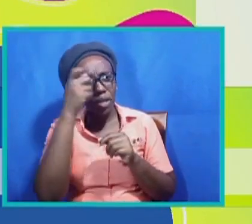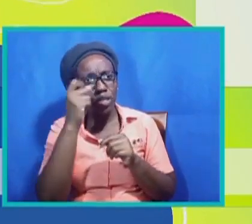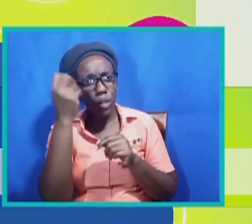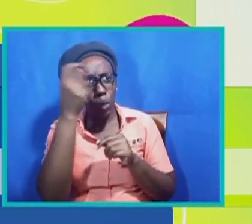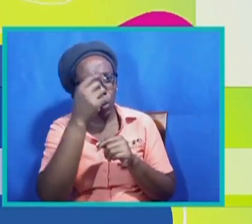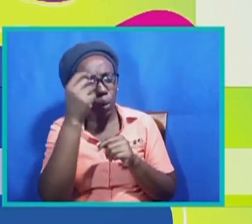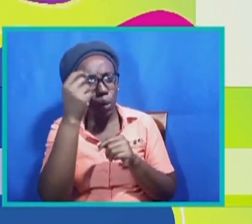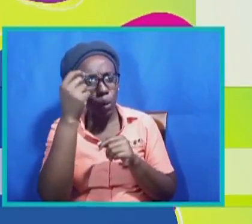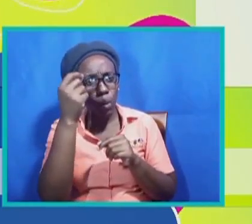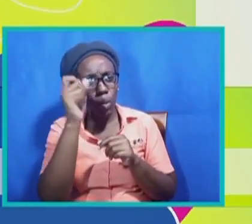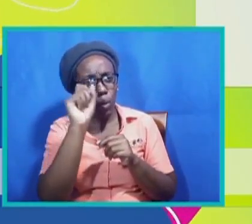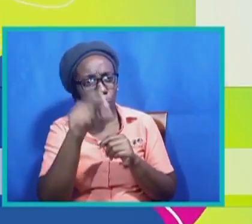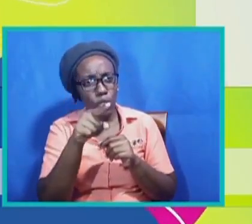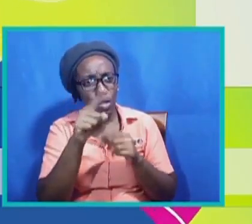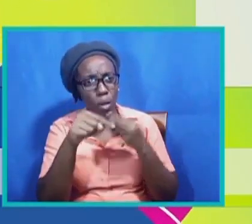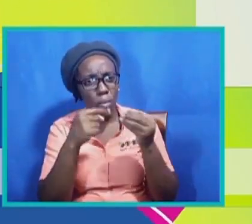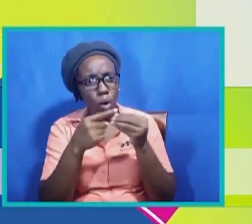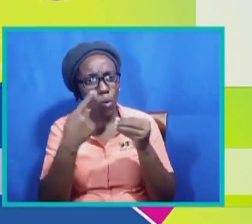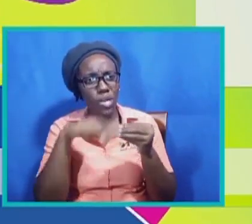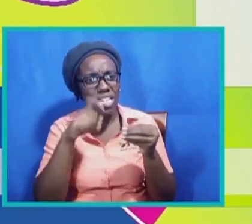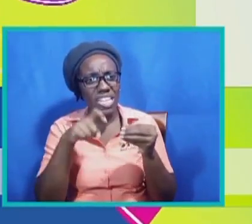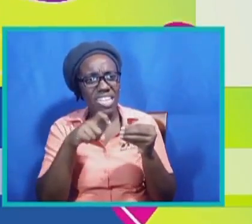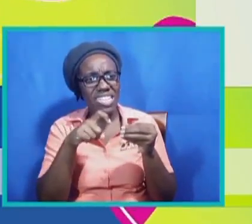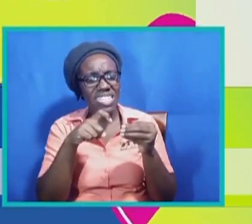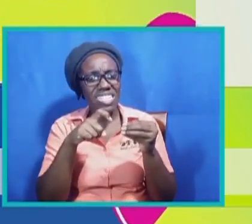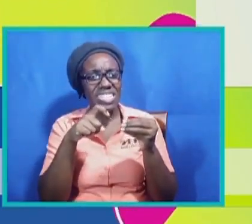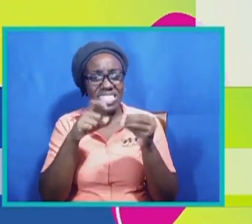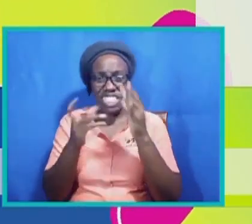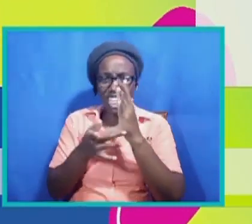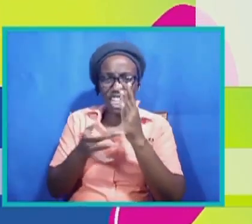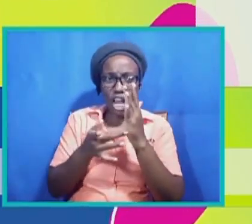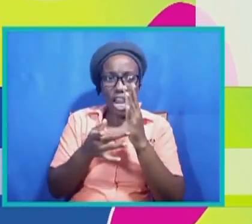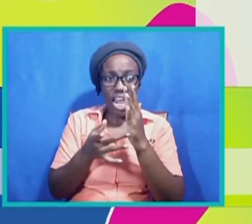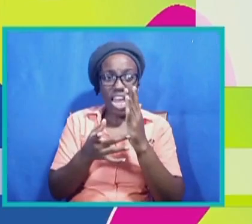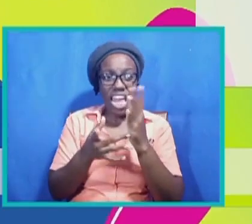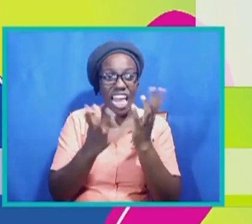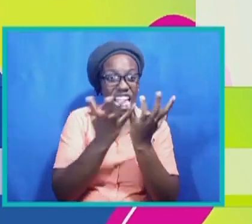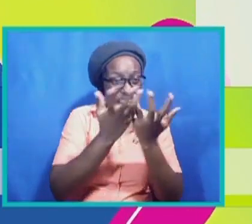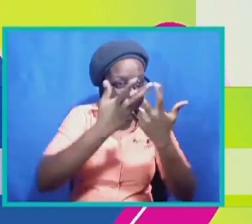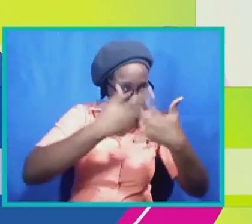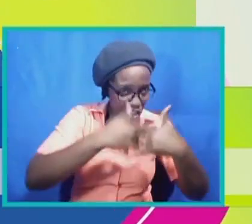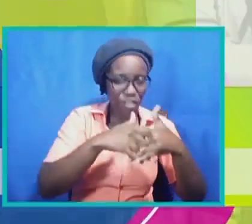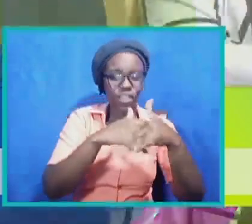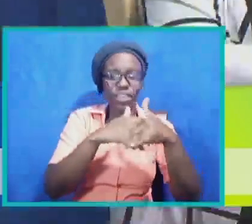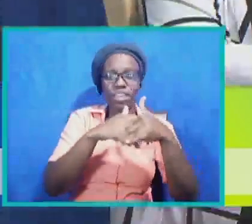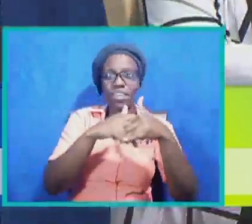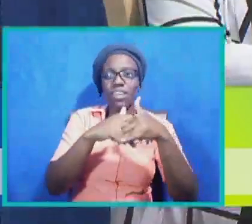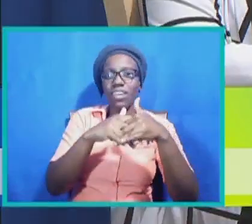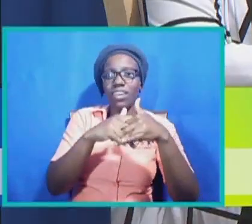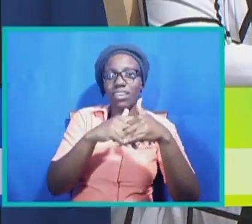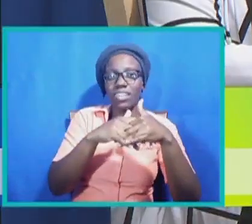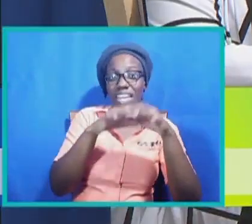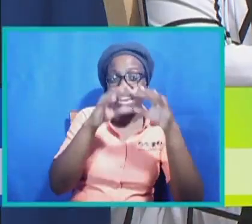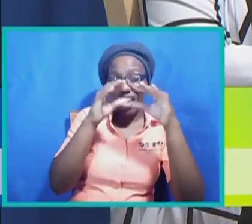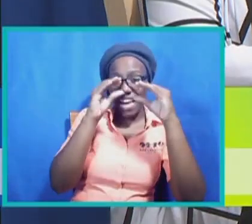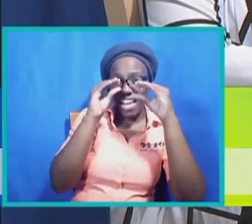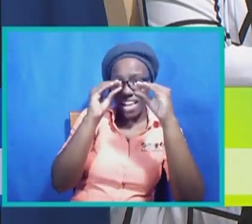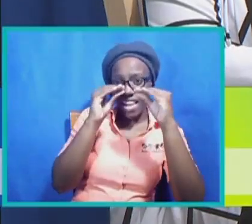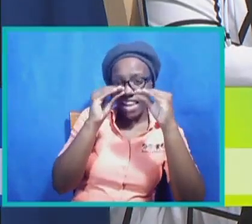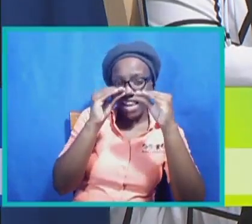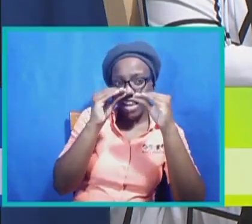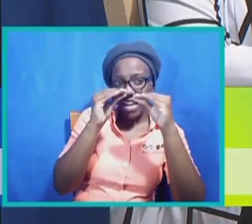system. But I want you to expand on that a little bit, please, Dr. Paul, in terms of saying what